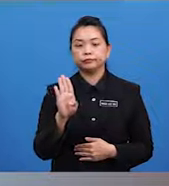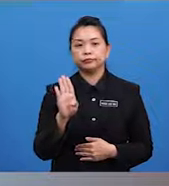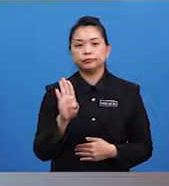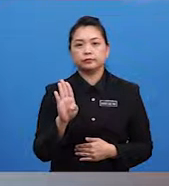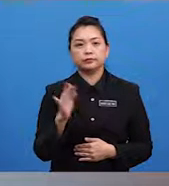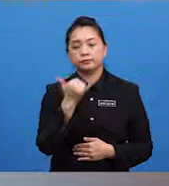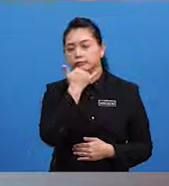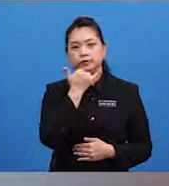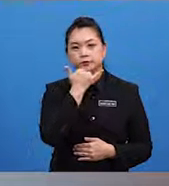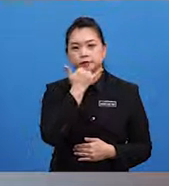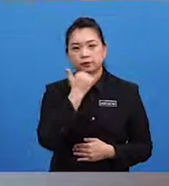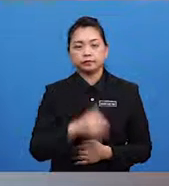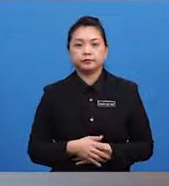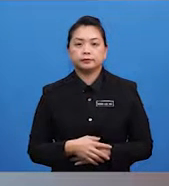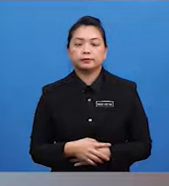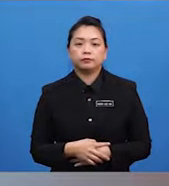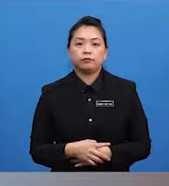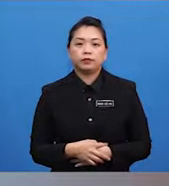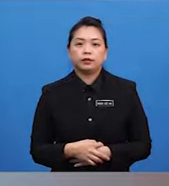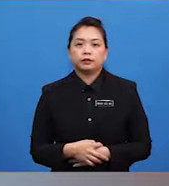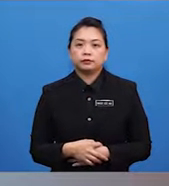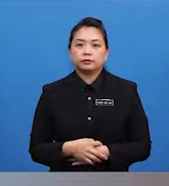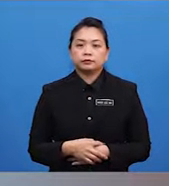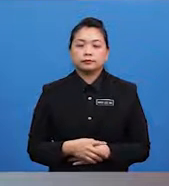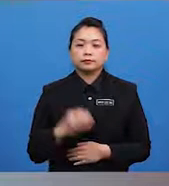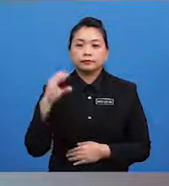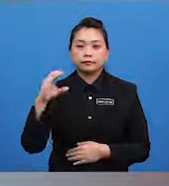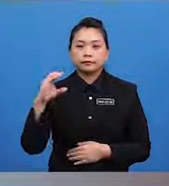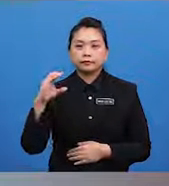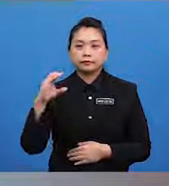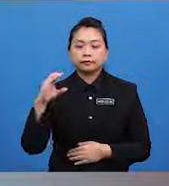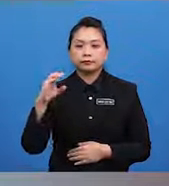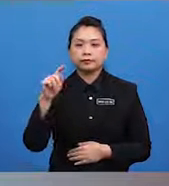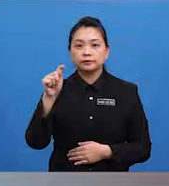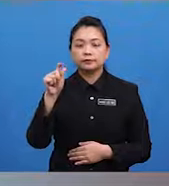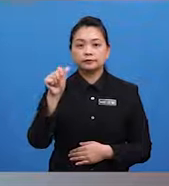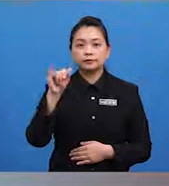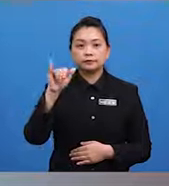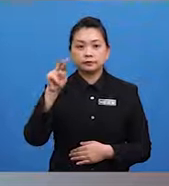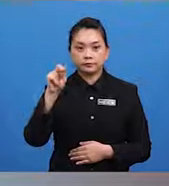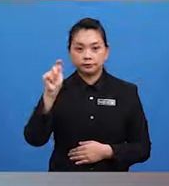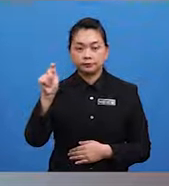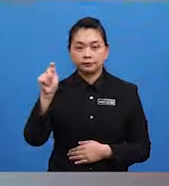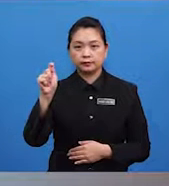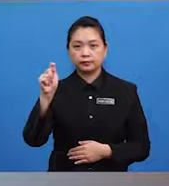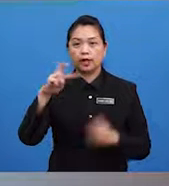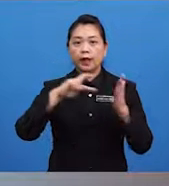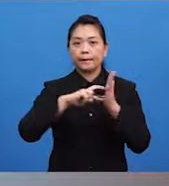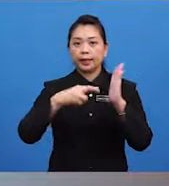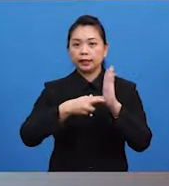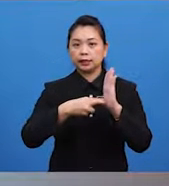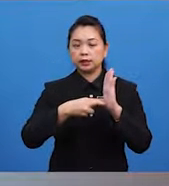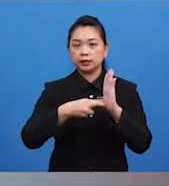an incorrect answer. Option C is taint. Taint